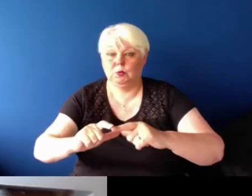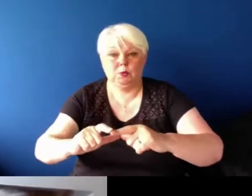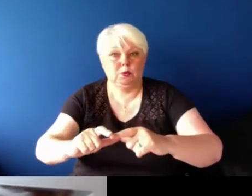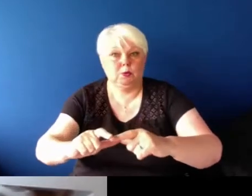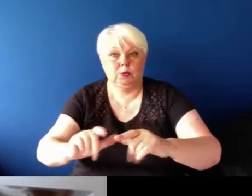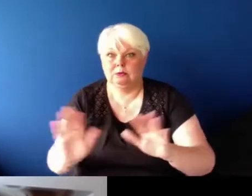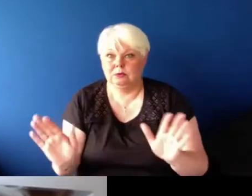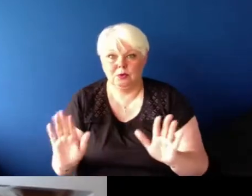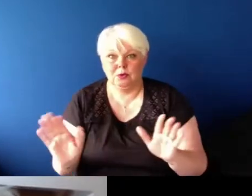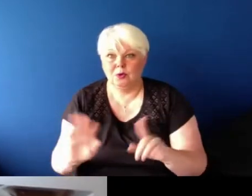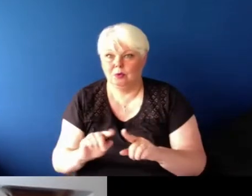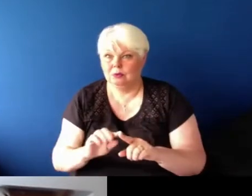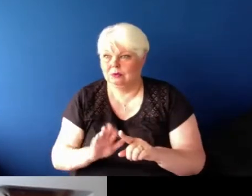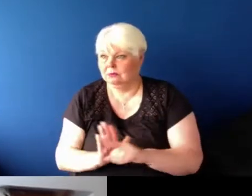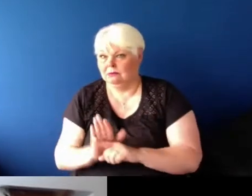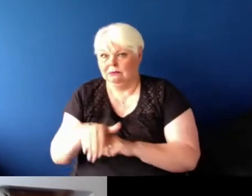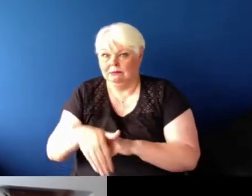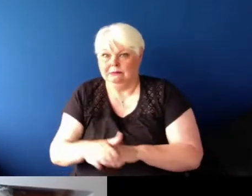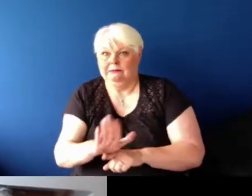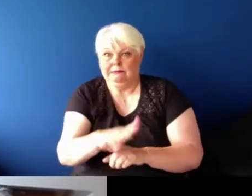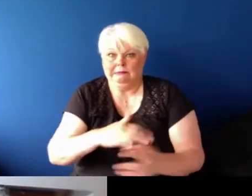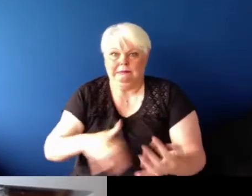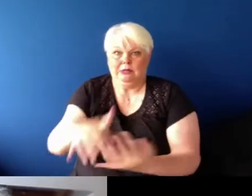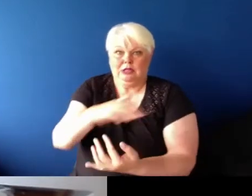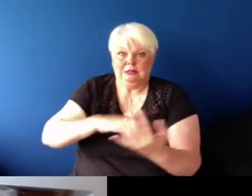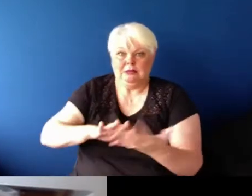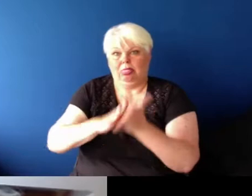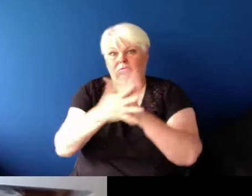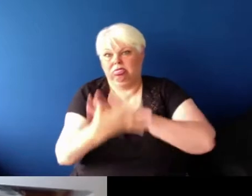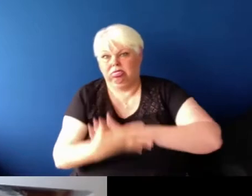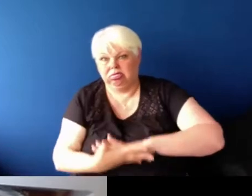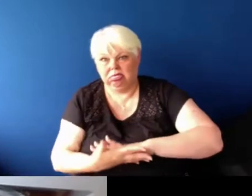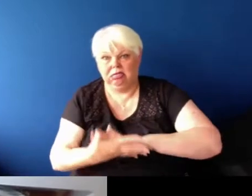It's can be a bit sort of muddled up and screwed up in places.